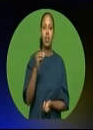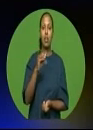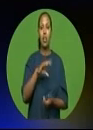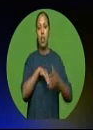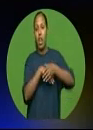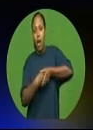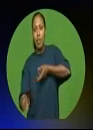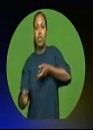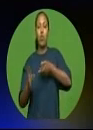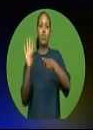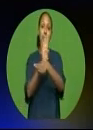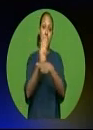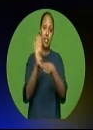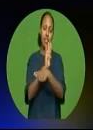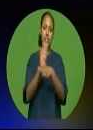liabilities of a business.